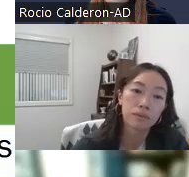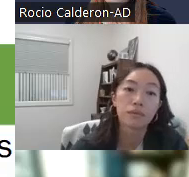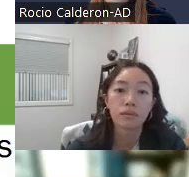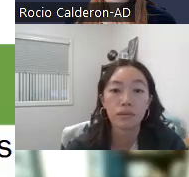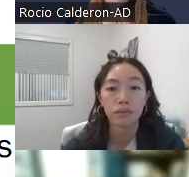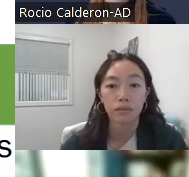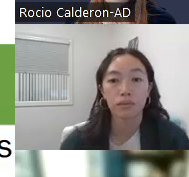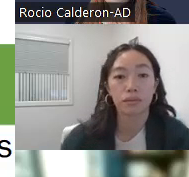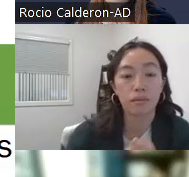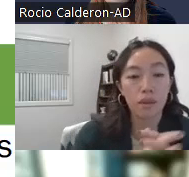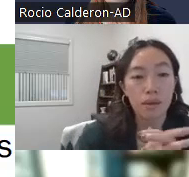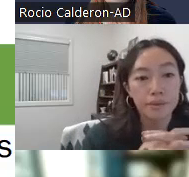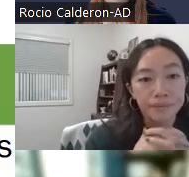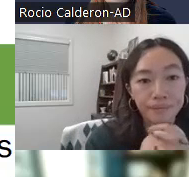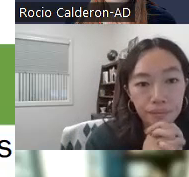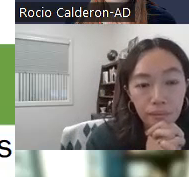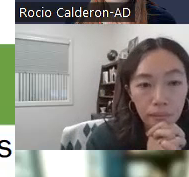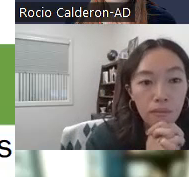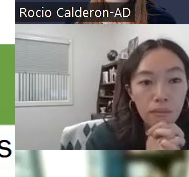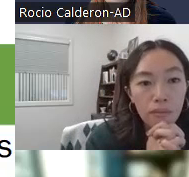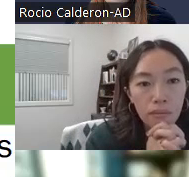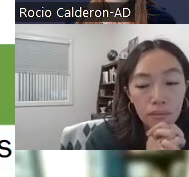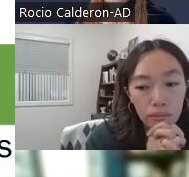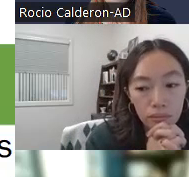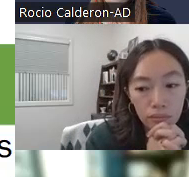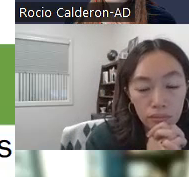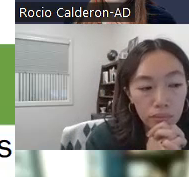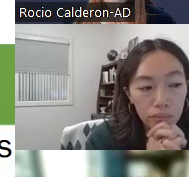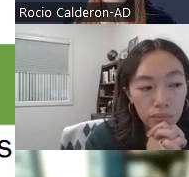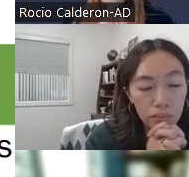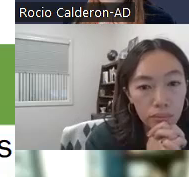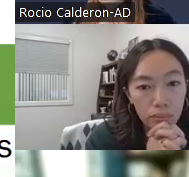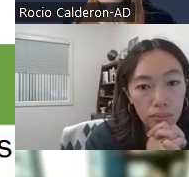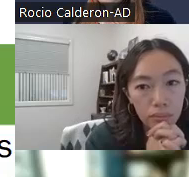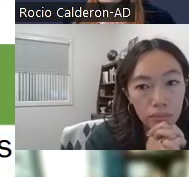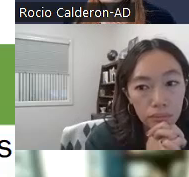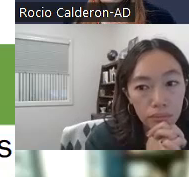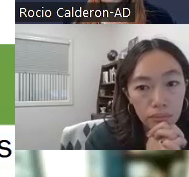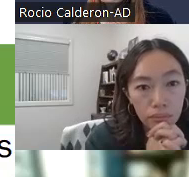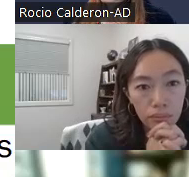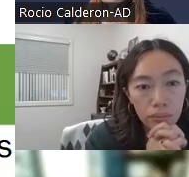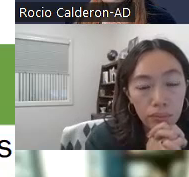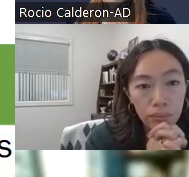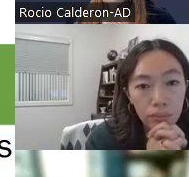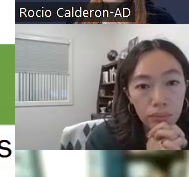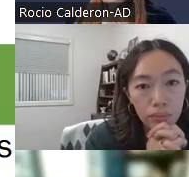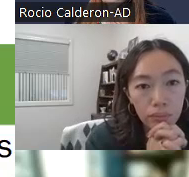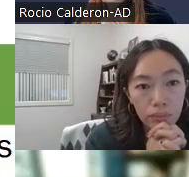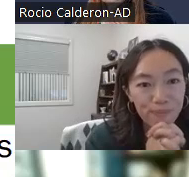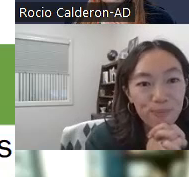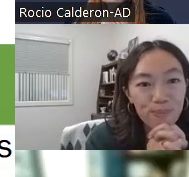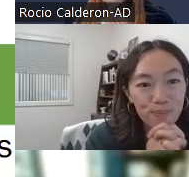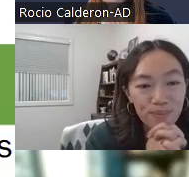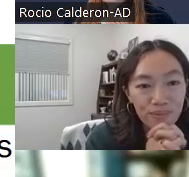671 Stern community right there too. So either way, I mean, it's one door closed and the other one is still here,